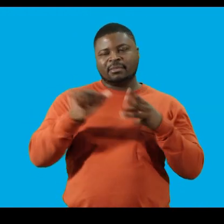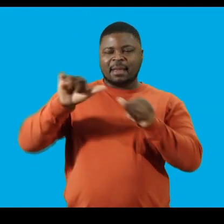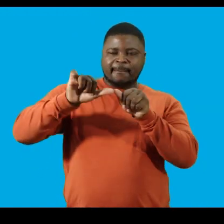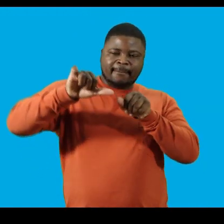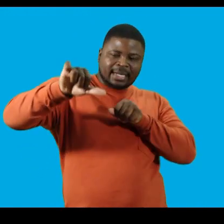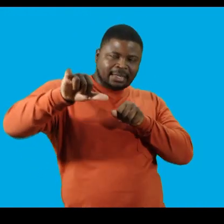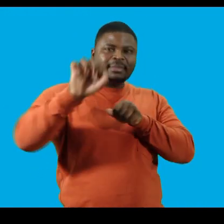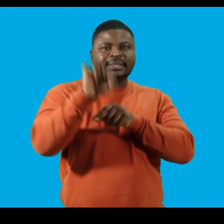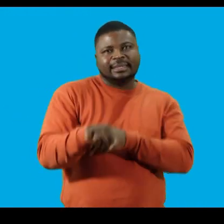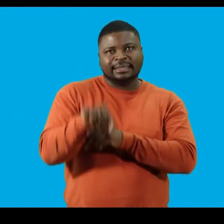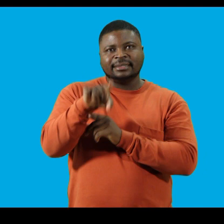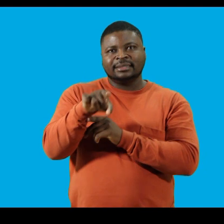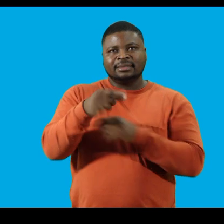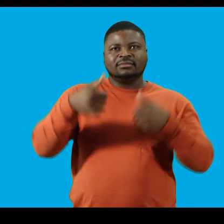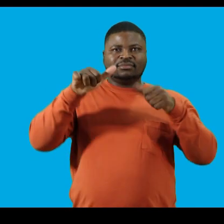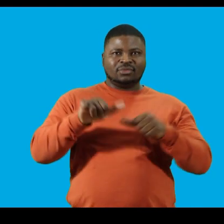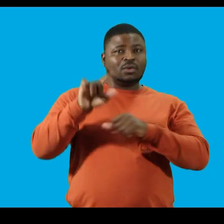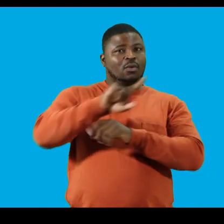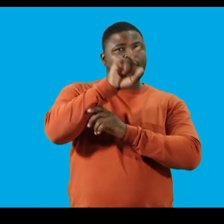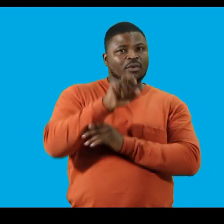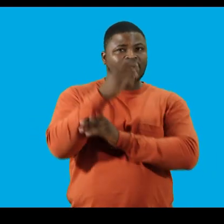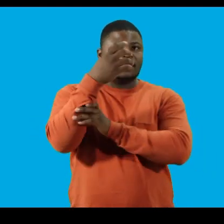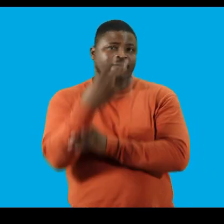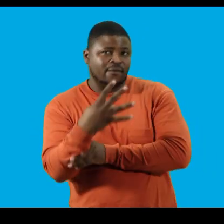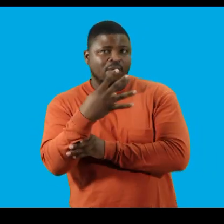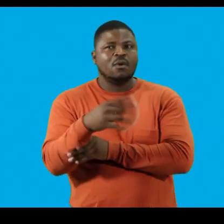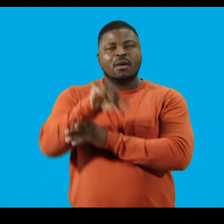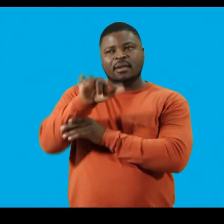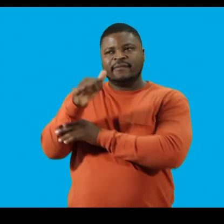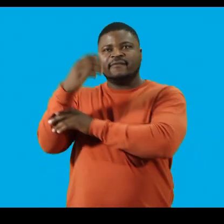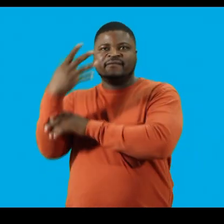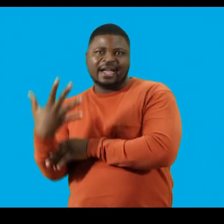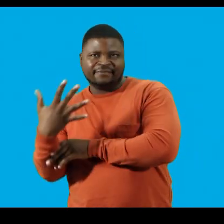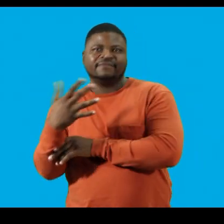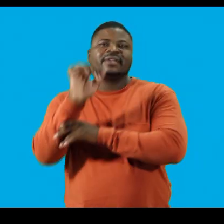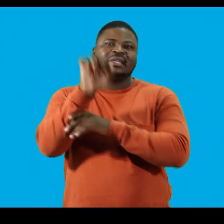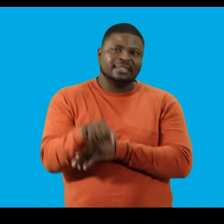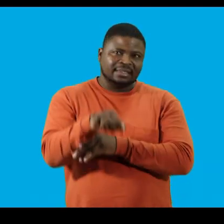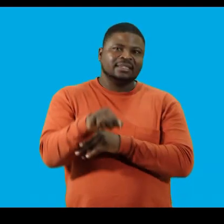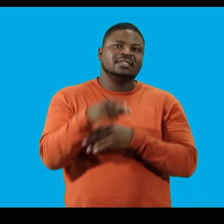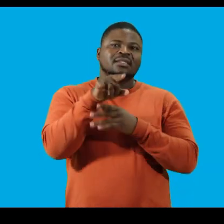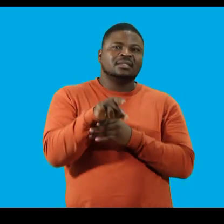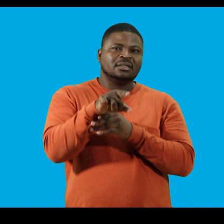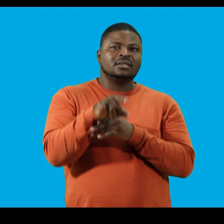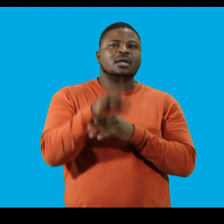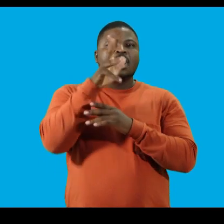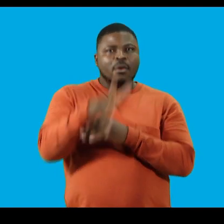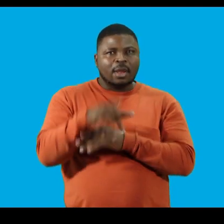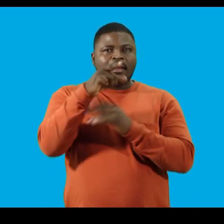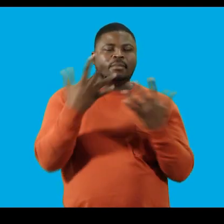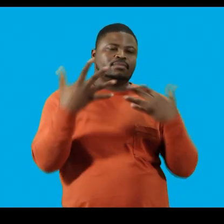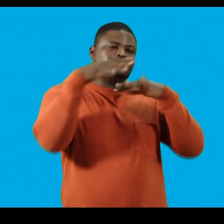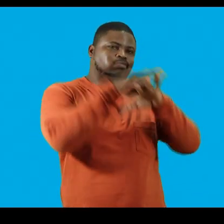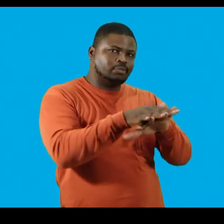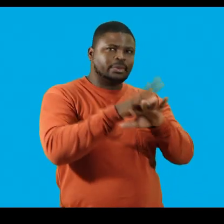measurement, and then we go to question 4, sometimes question 5, that will be